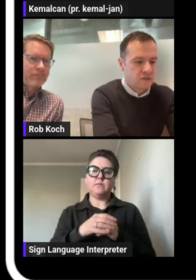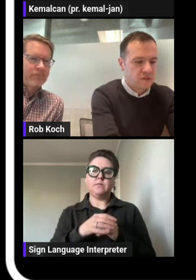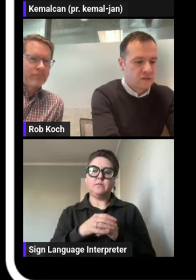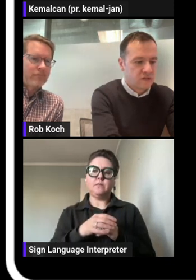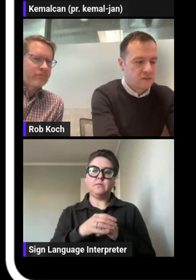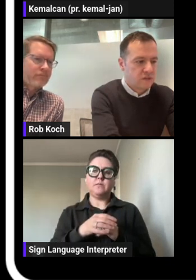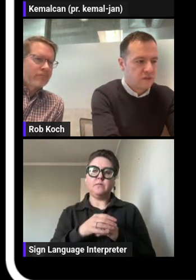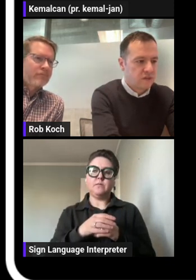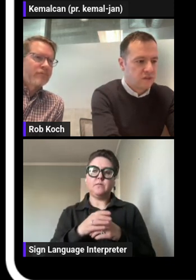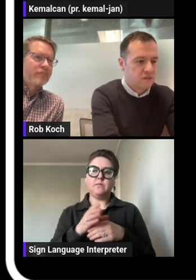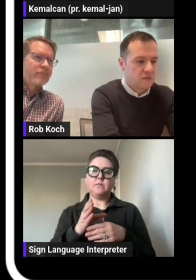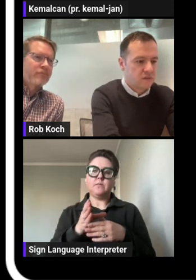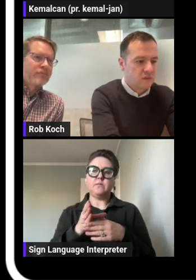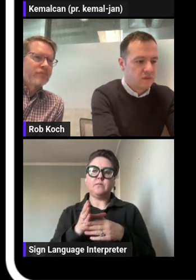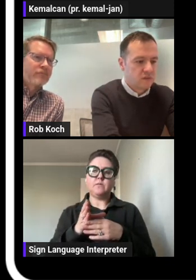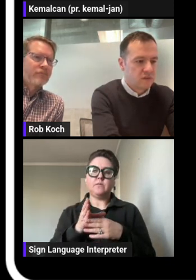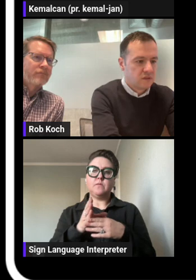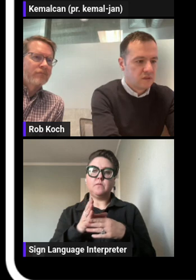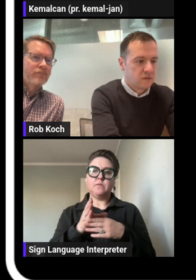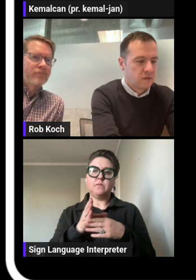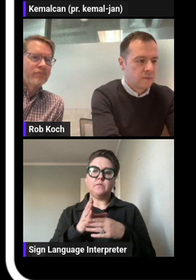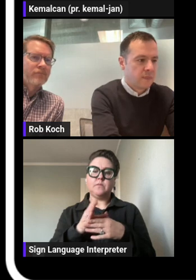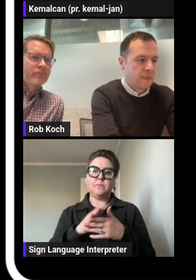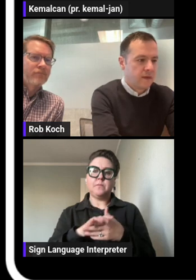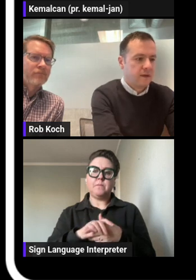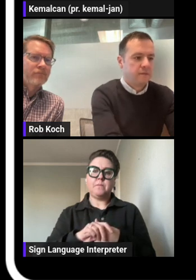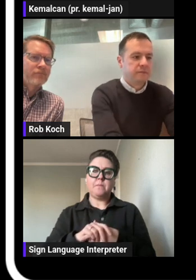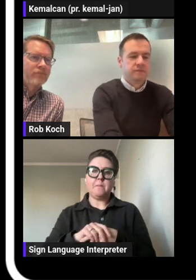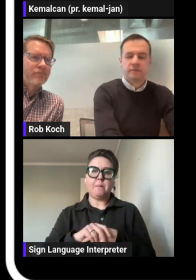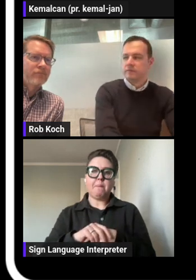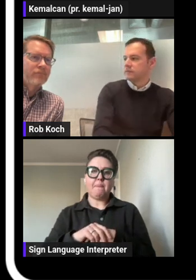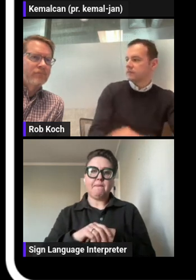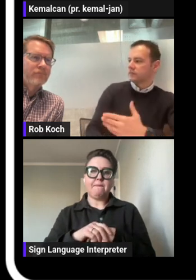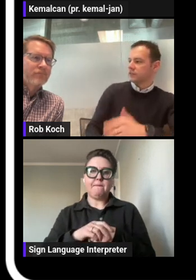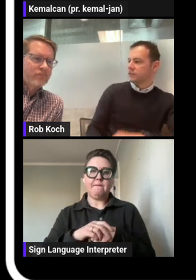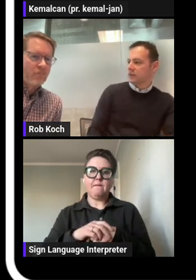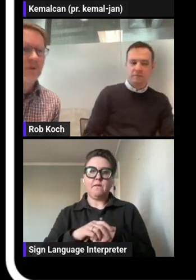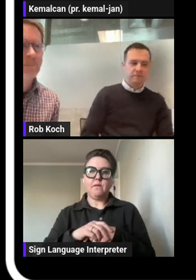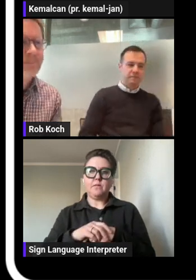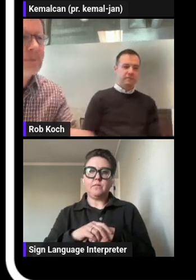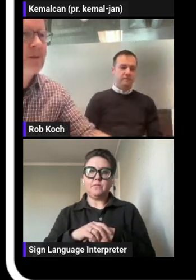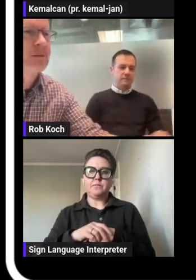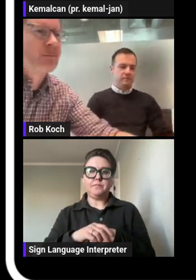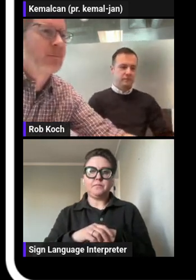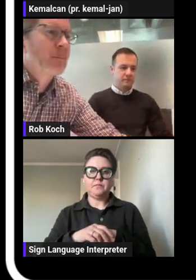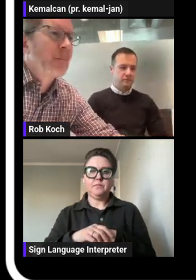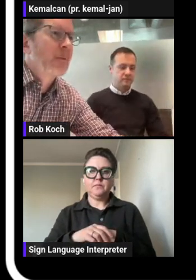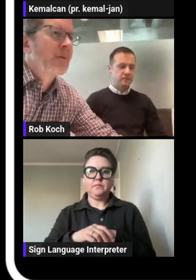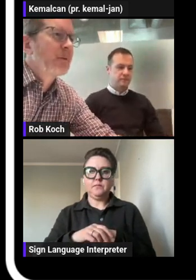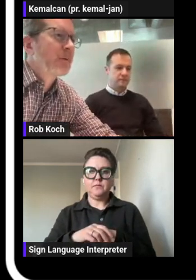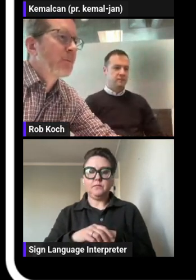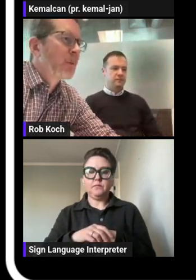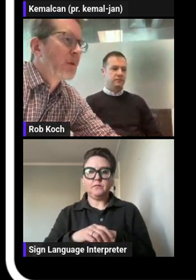share this. I think this one. Here. Do you want to?